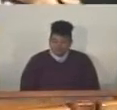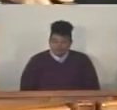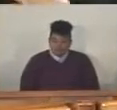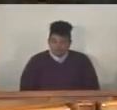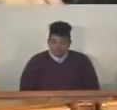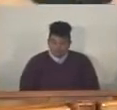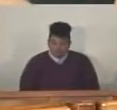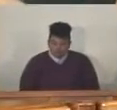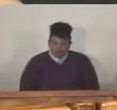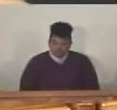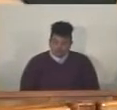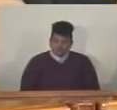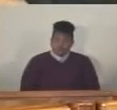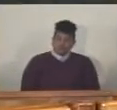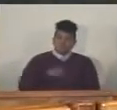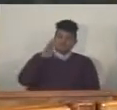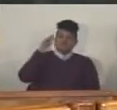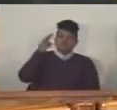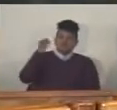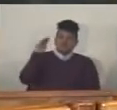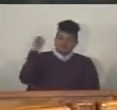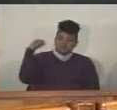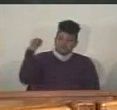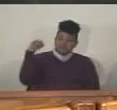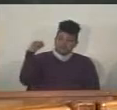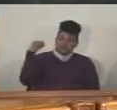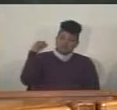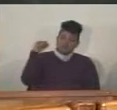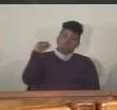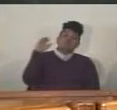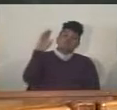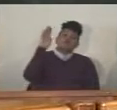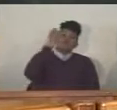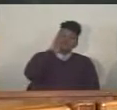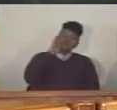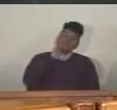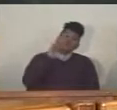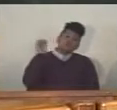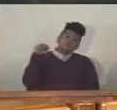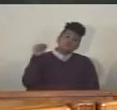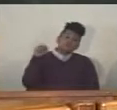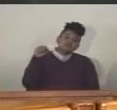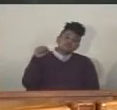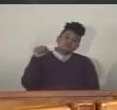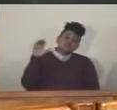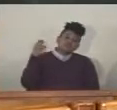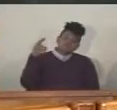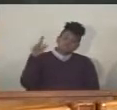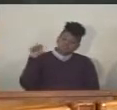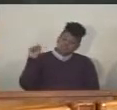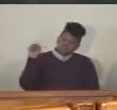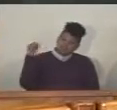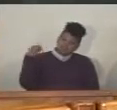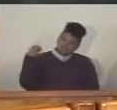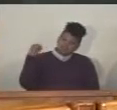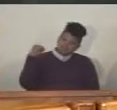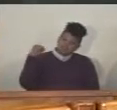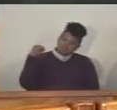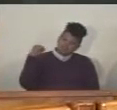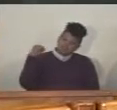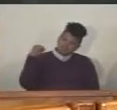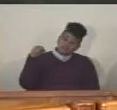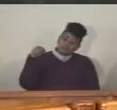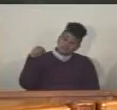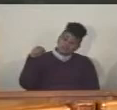demonstrate additional faith in the operations being undertaken. And in that context, Mr. President, I now